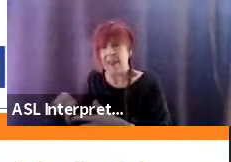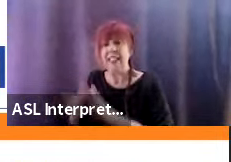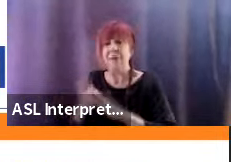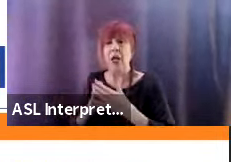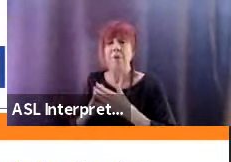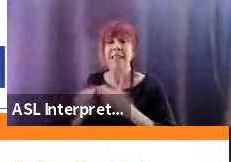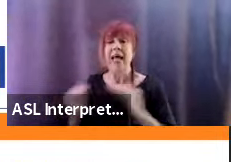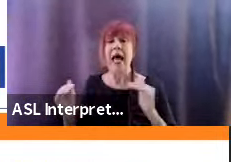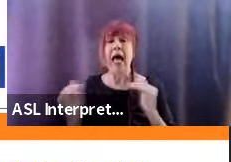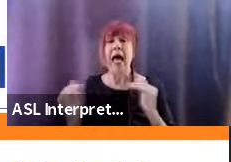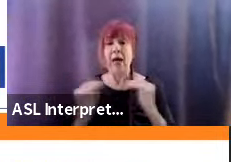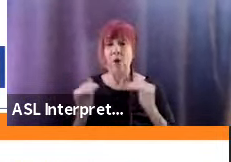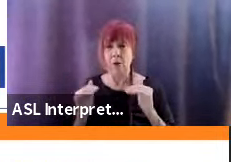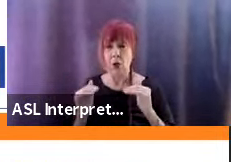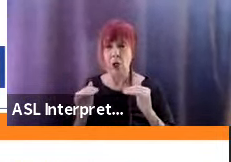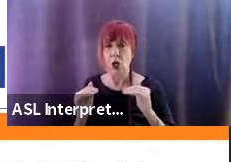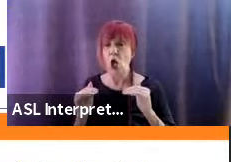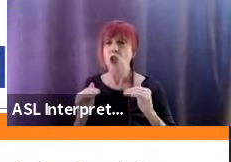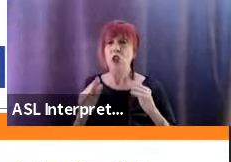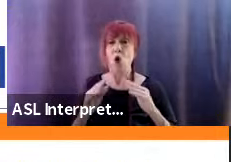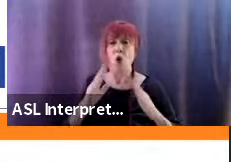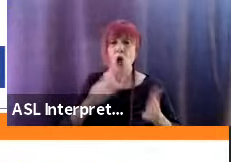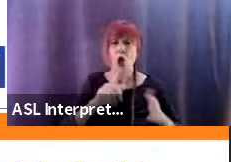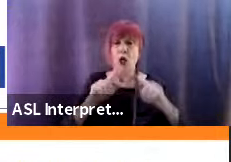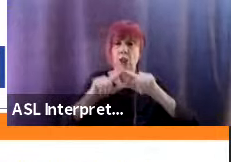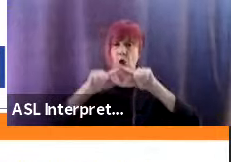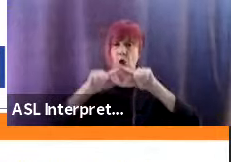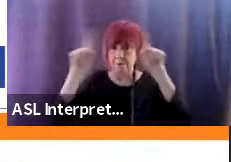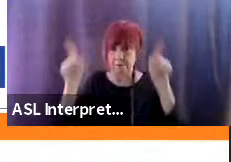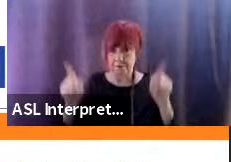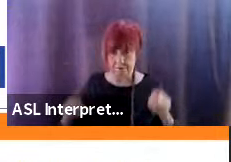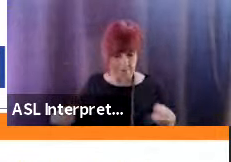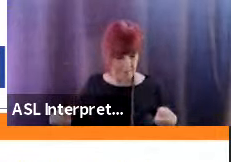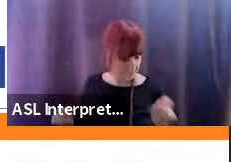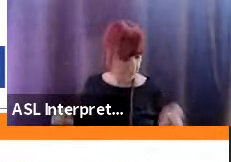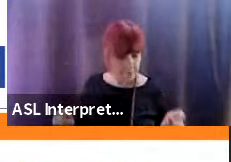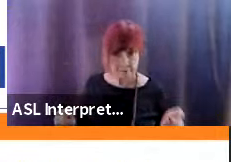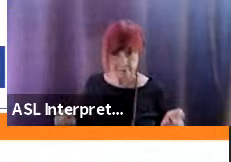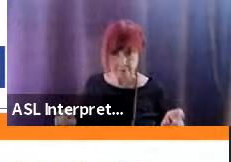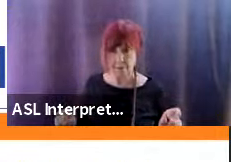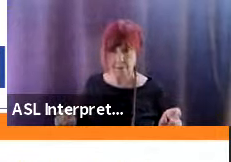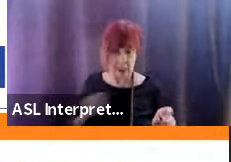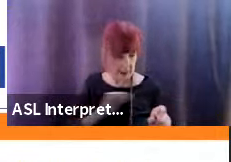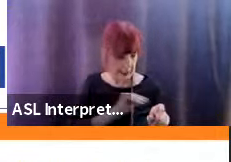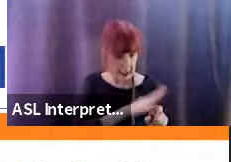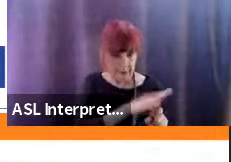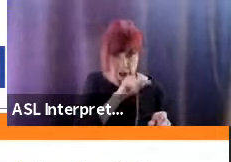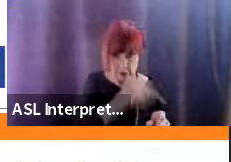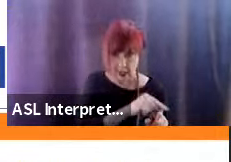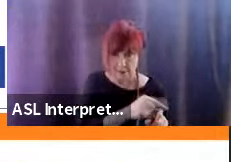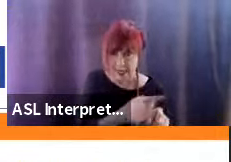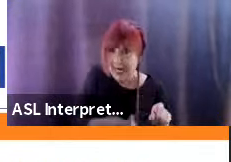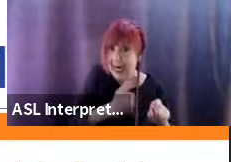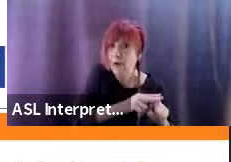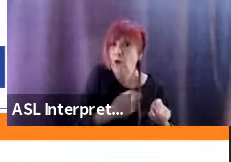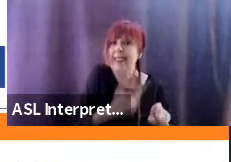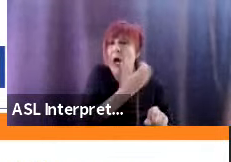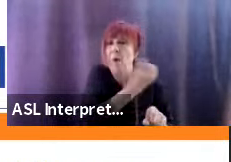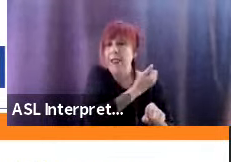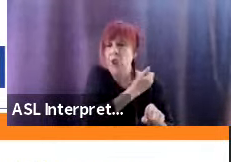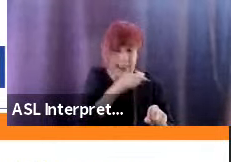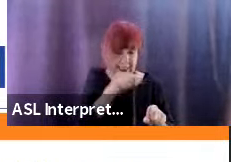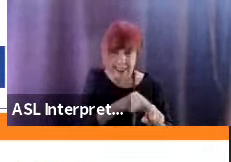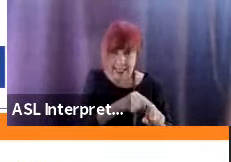is when we spread it on the lowest quartile HPI tract to increase the doses to those tracks